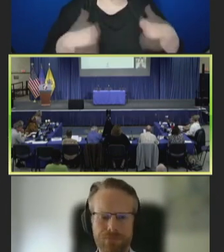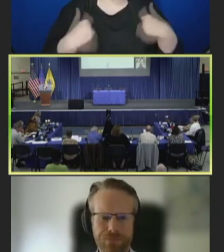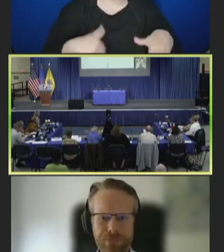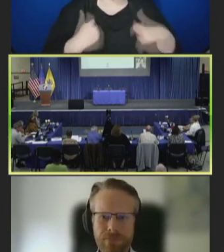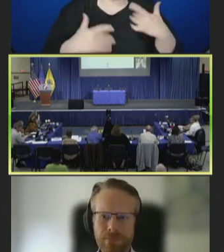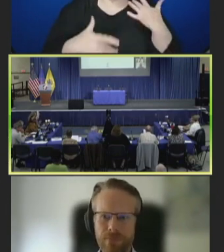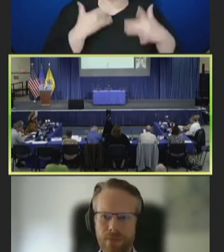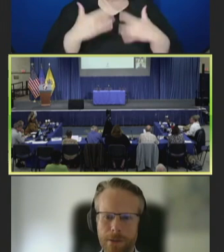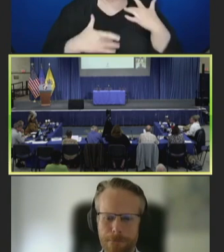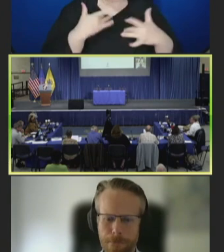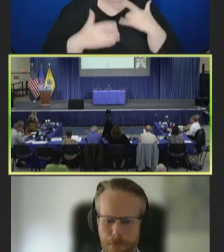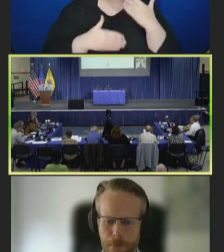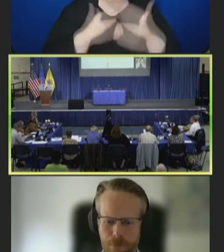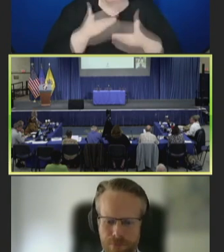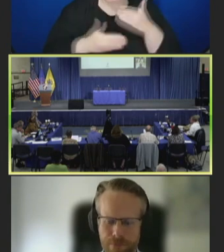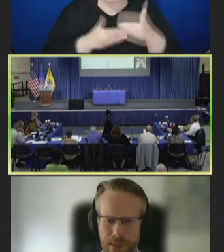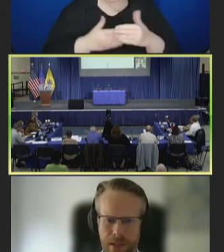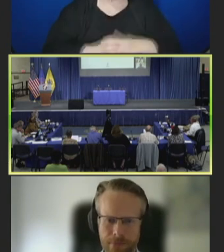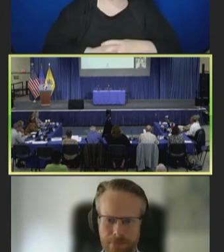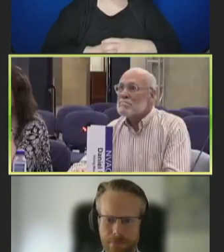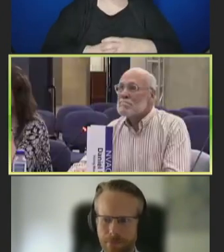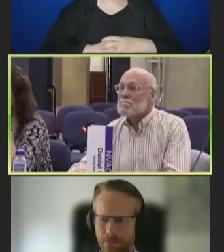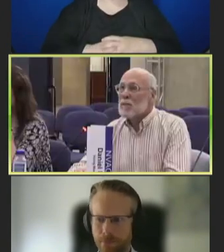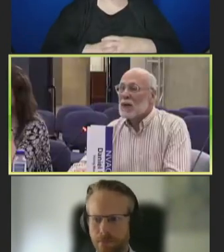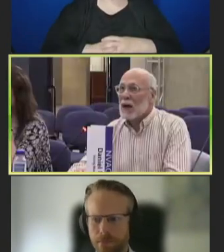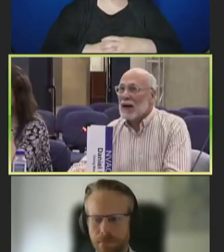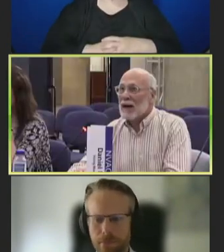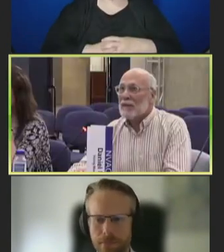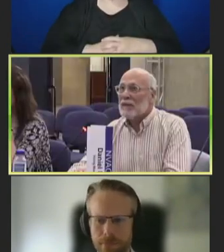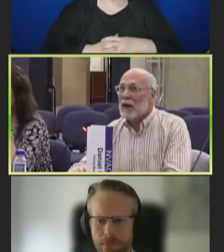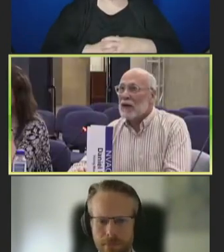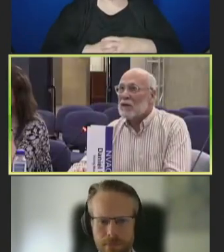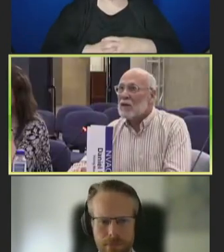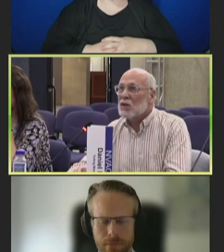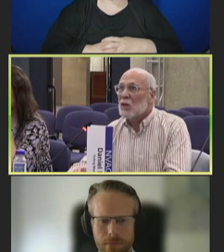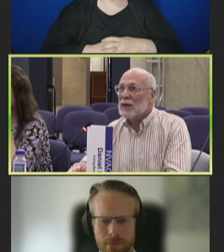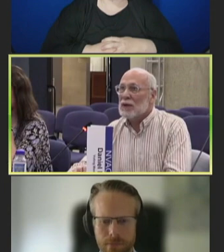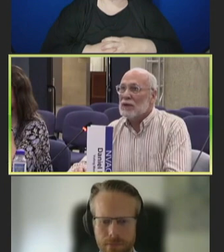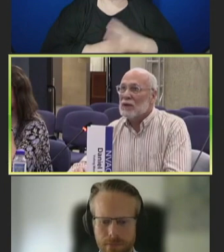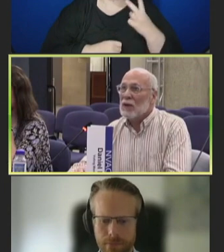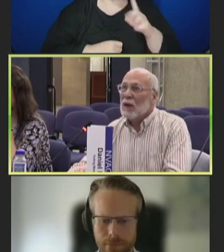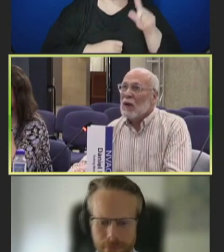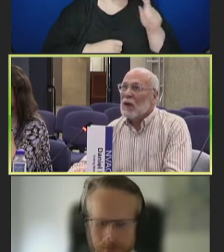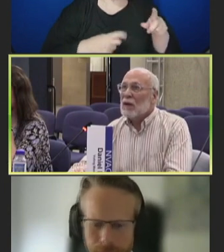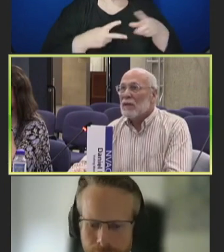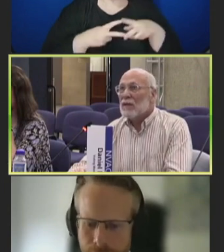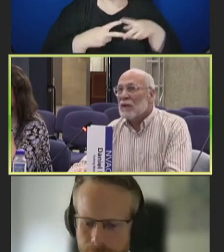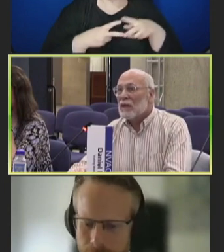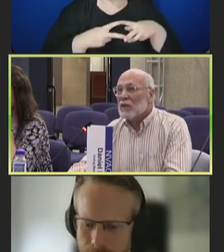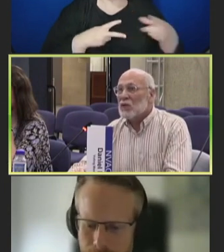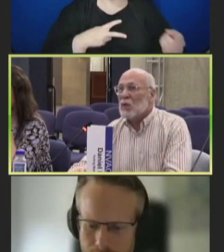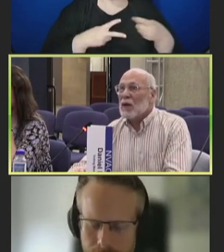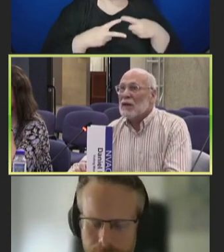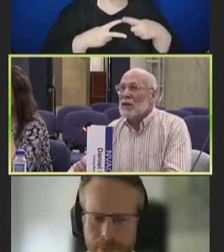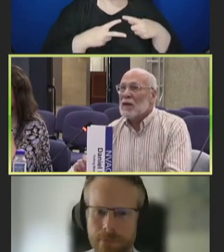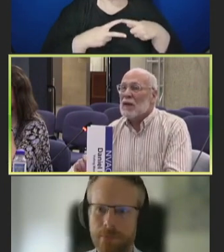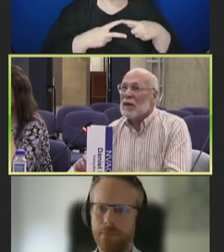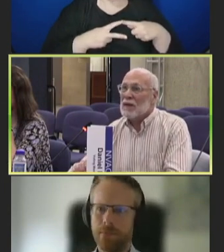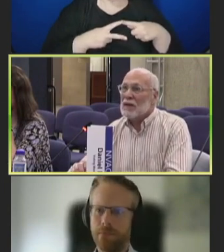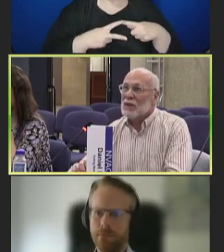very exciting progress. I have two questions. The first